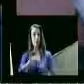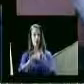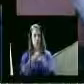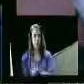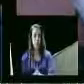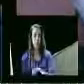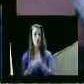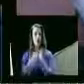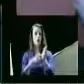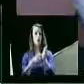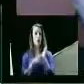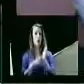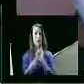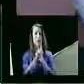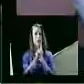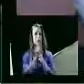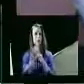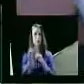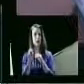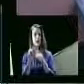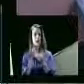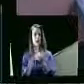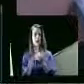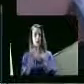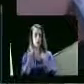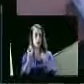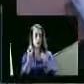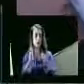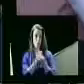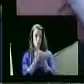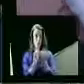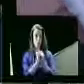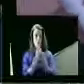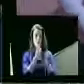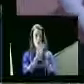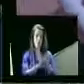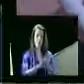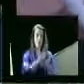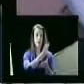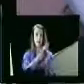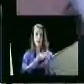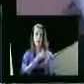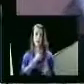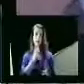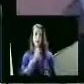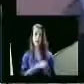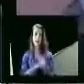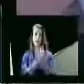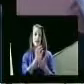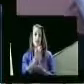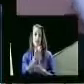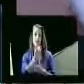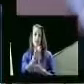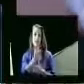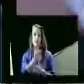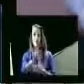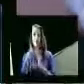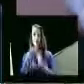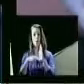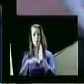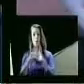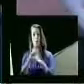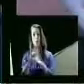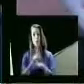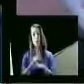requires the Department of Education to collaborate with institutions of higher education to formally address dyslexia and similar reading disorders by